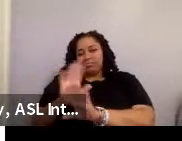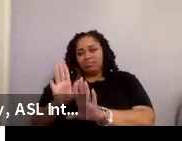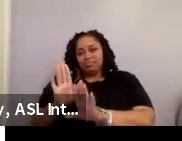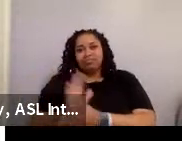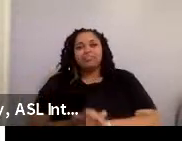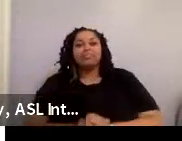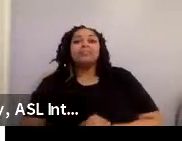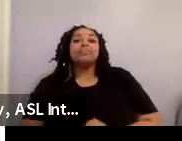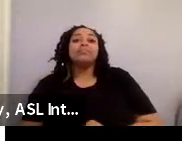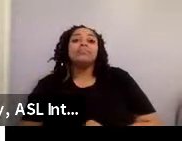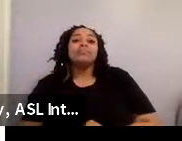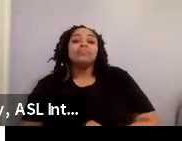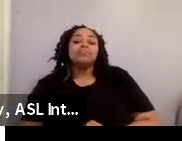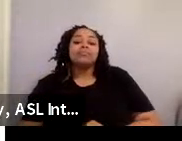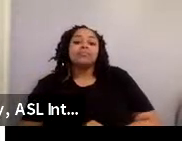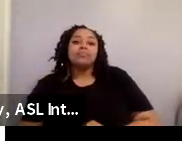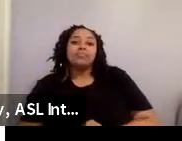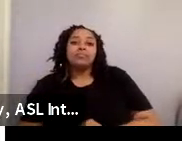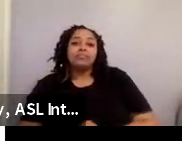Next slide.